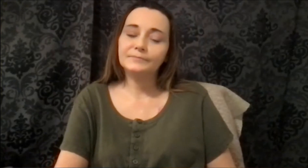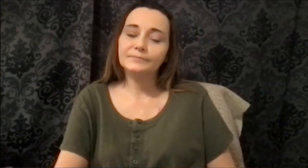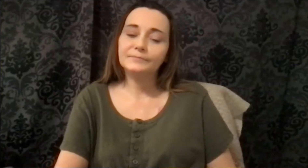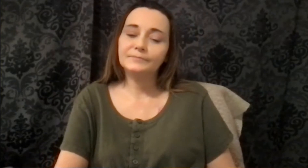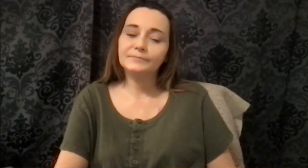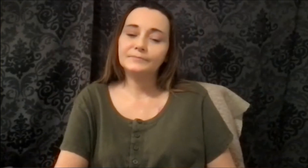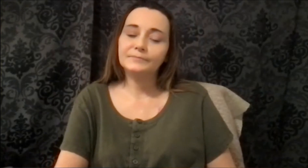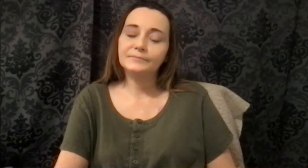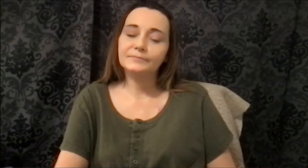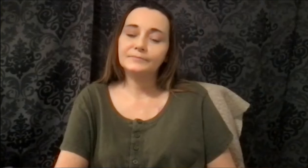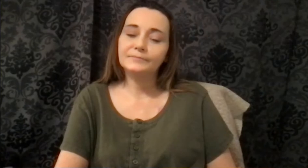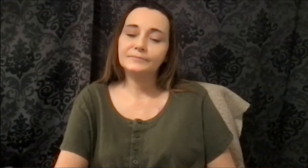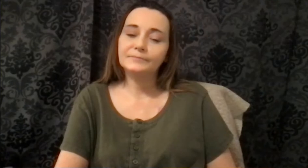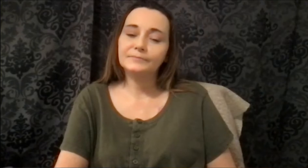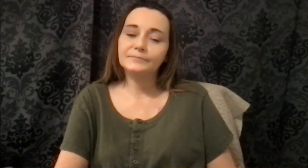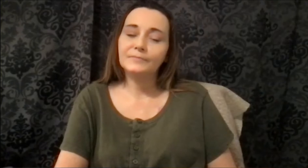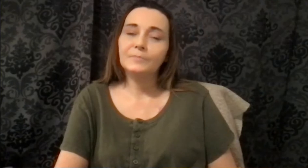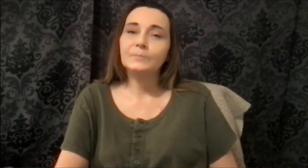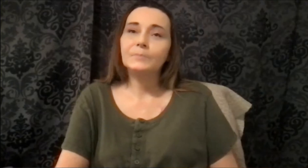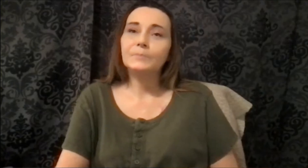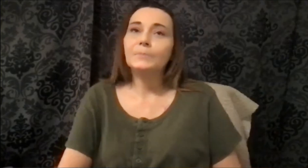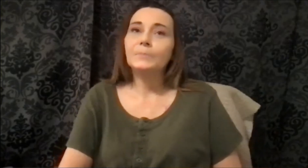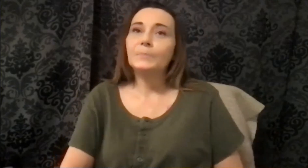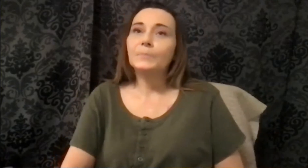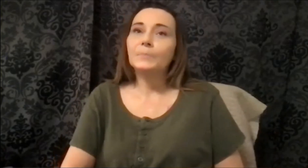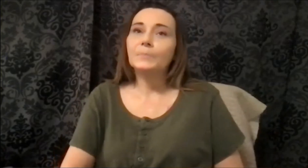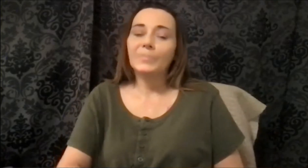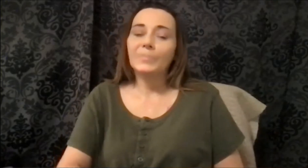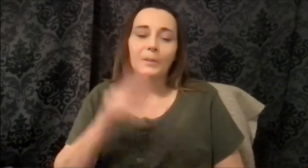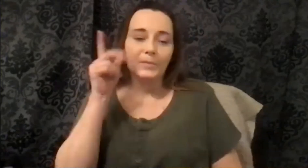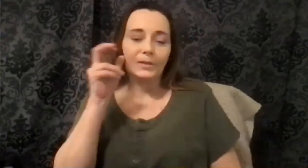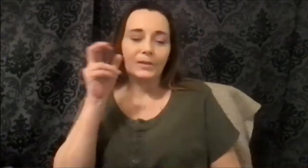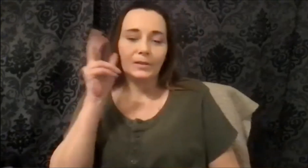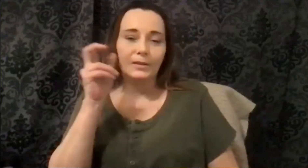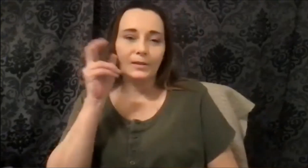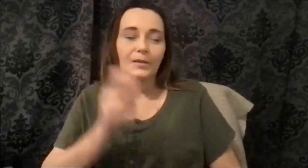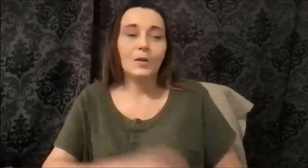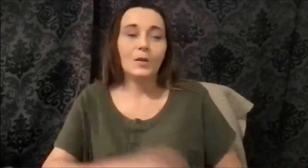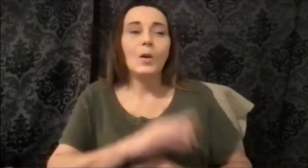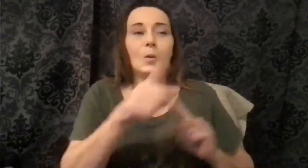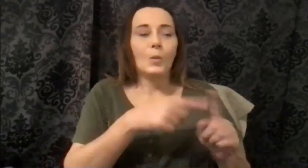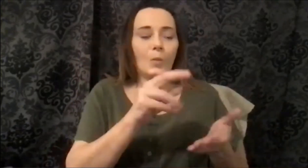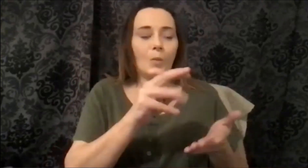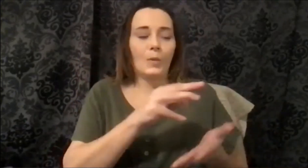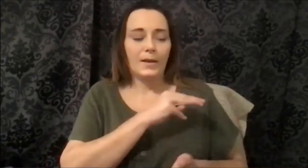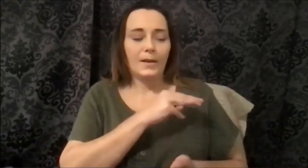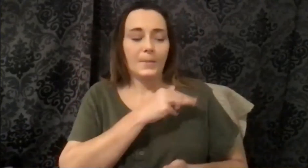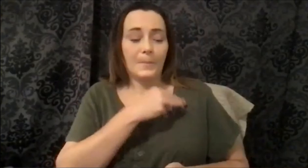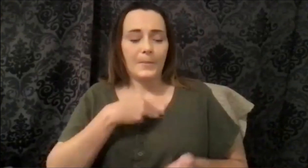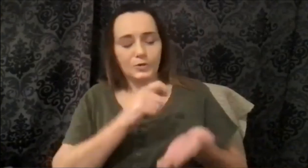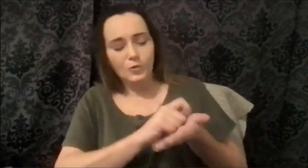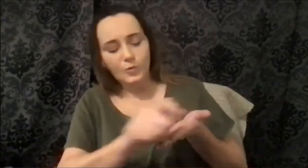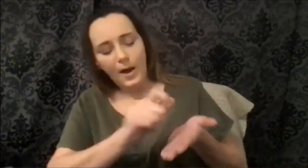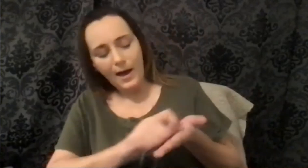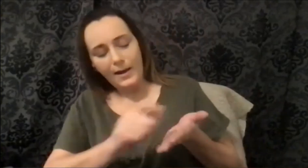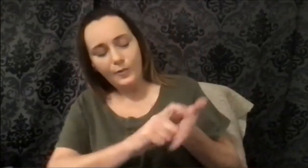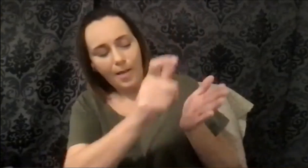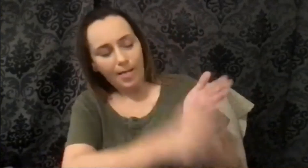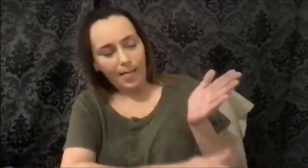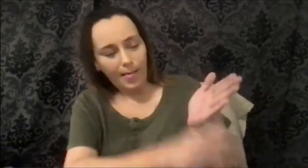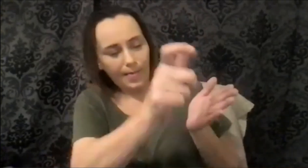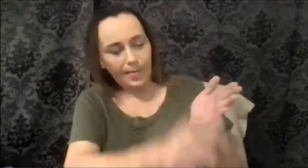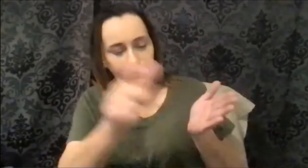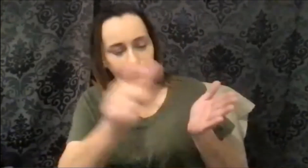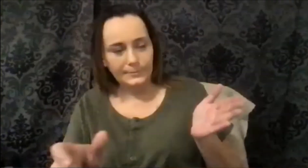the literature to put the reference pages? And in some cases, when you read SPAD, some